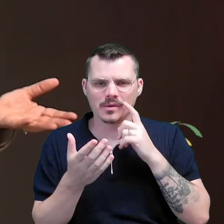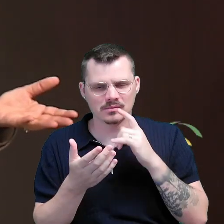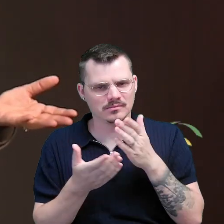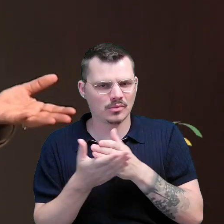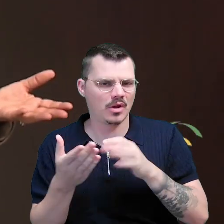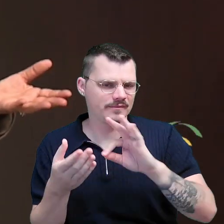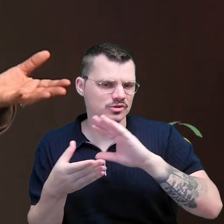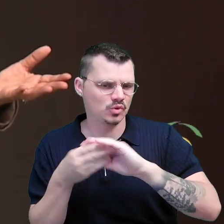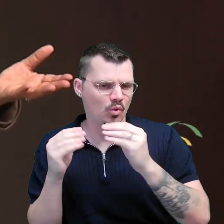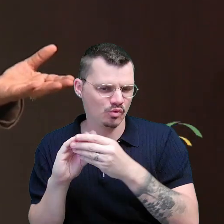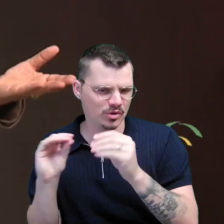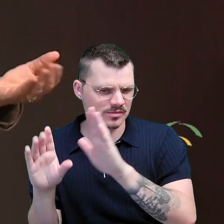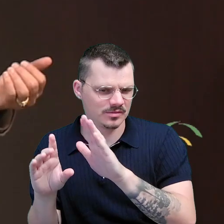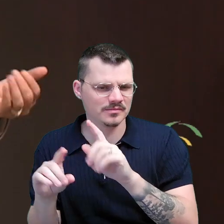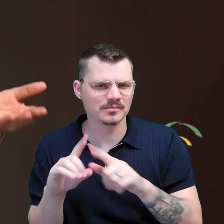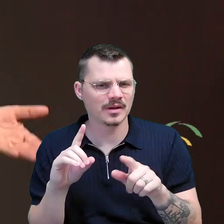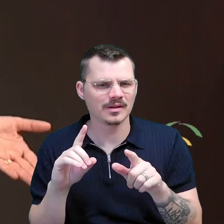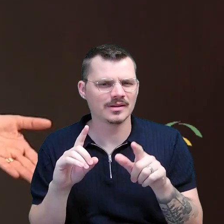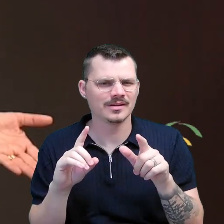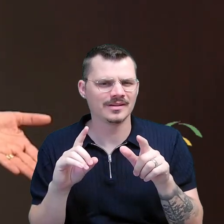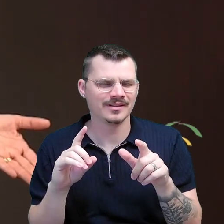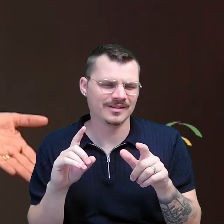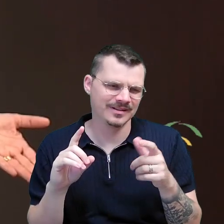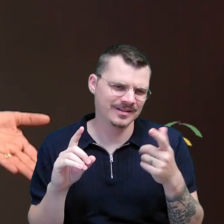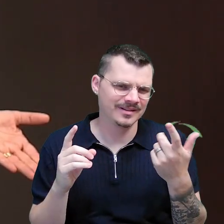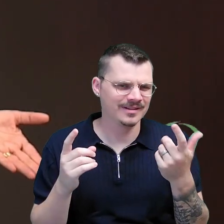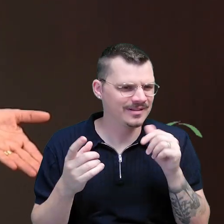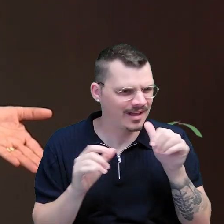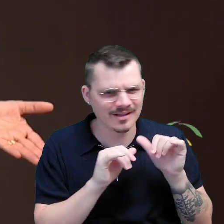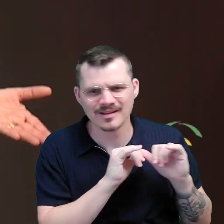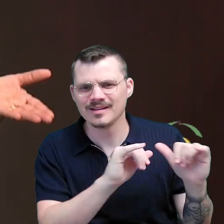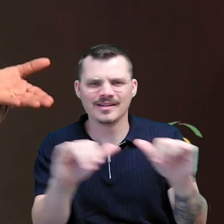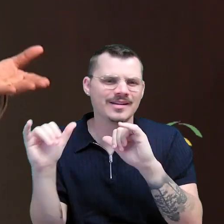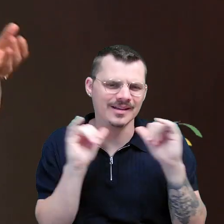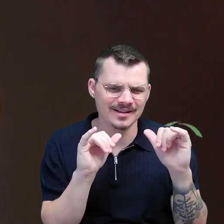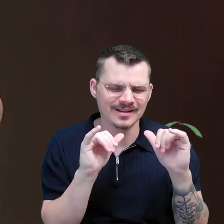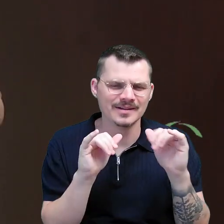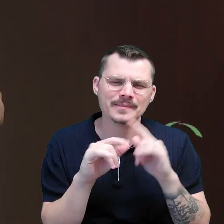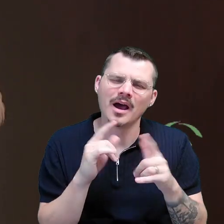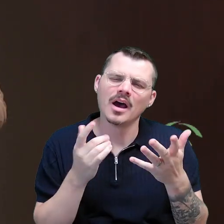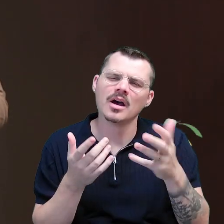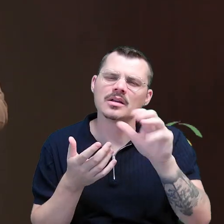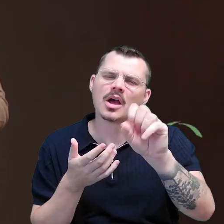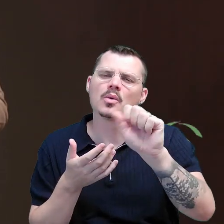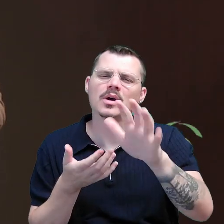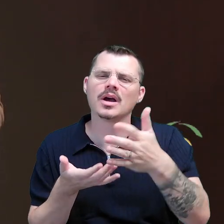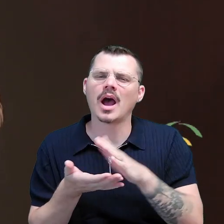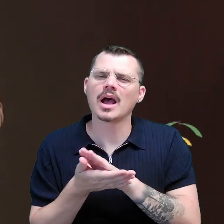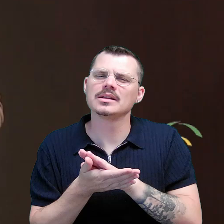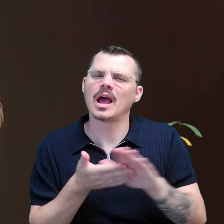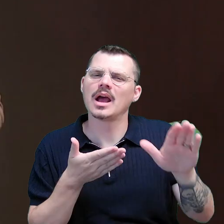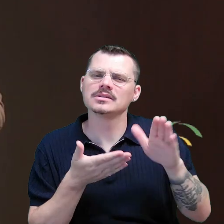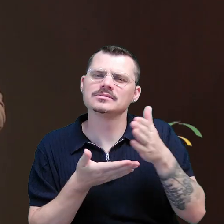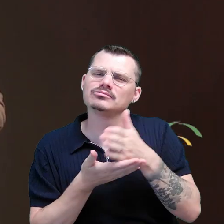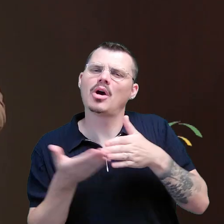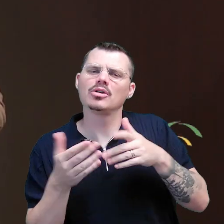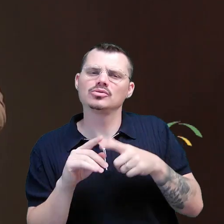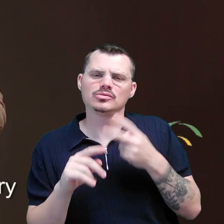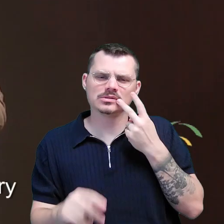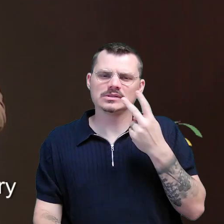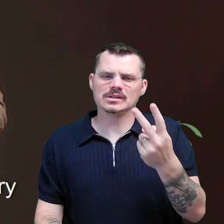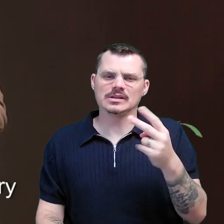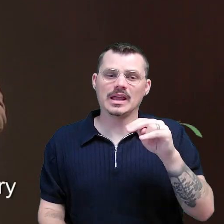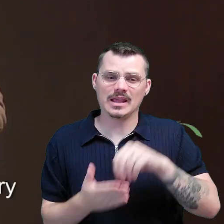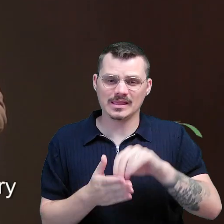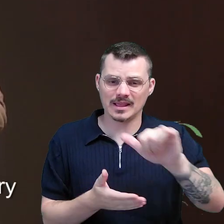of the story. That's not ubiquitous at all, is it? But that was a nice little bit, wasn't it,